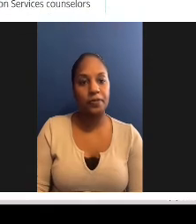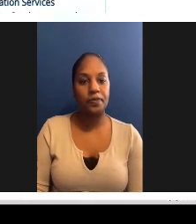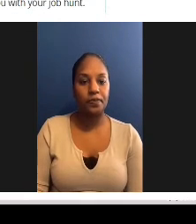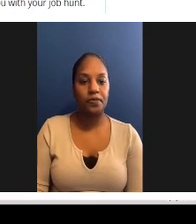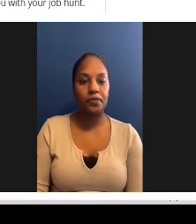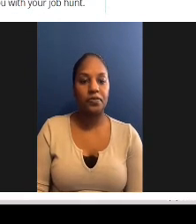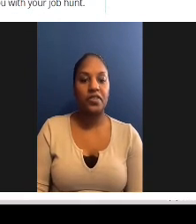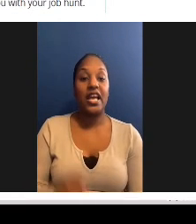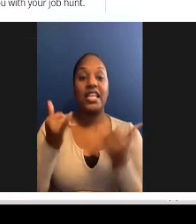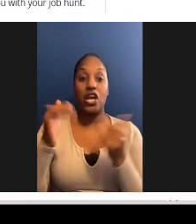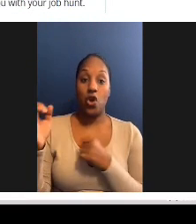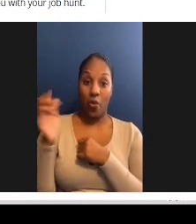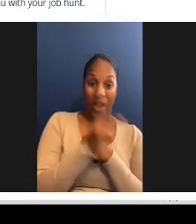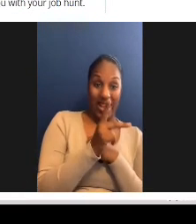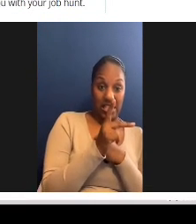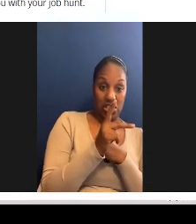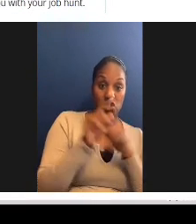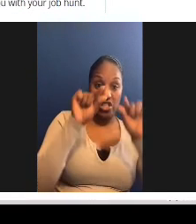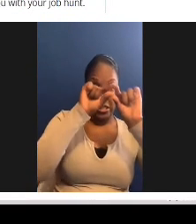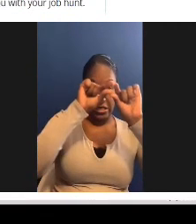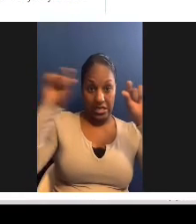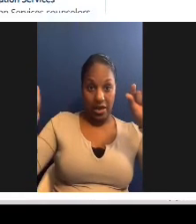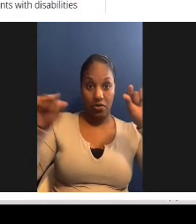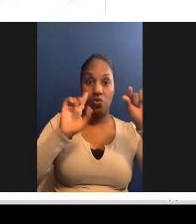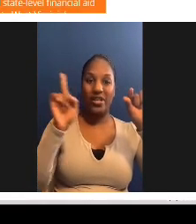education and planning.